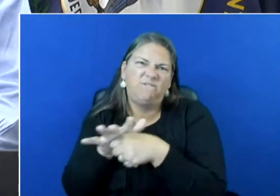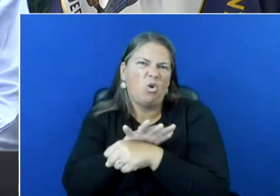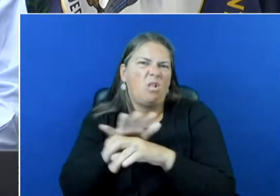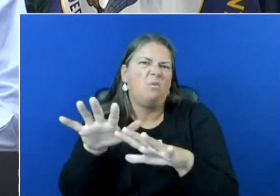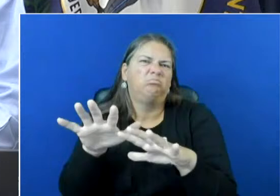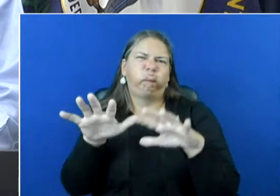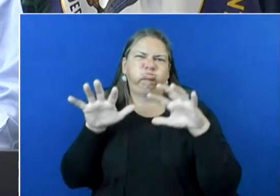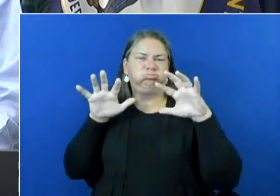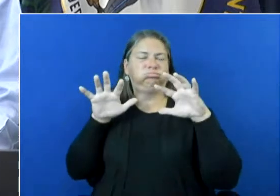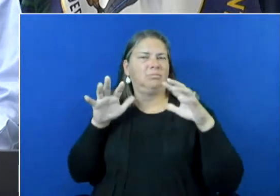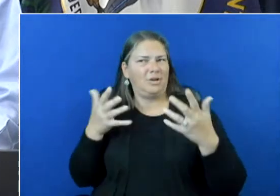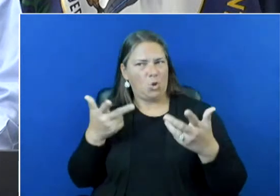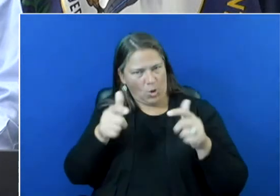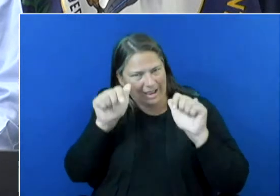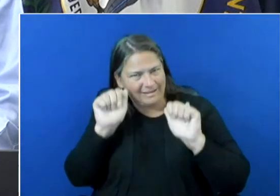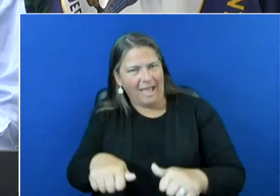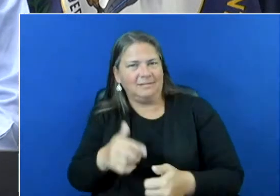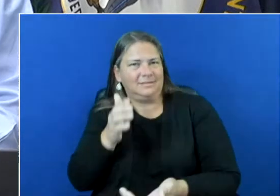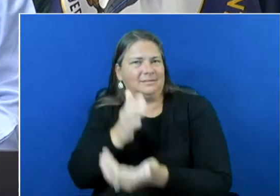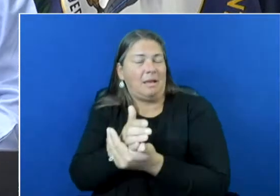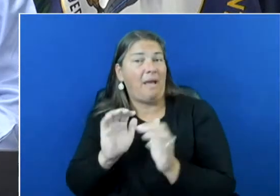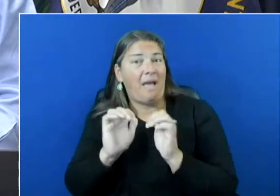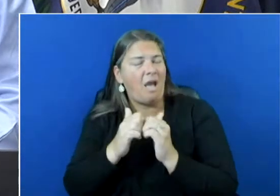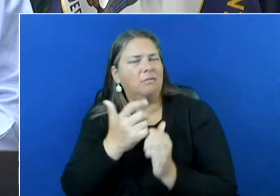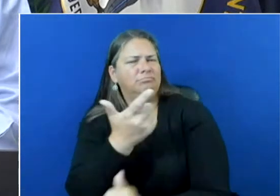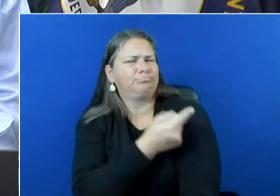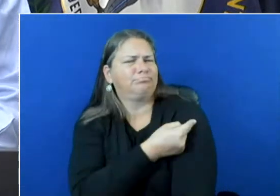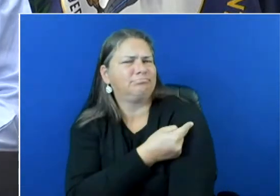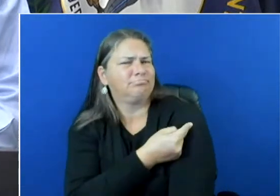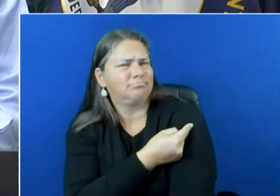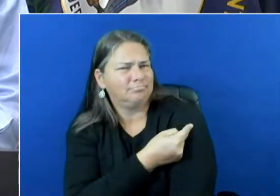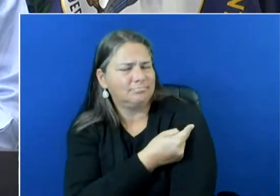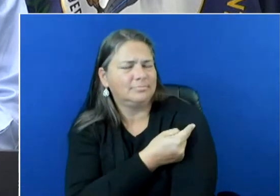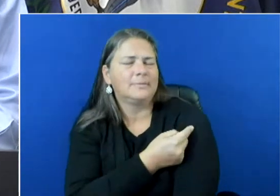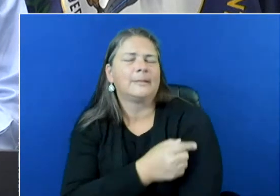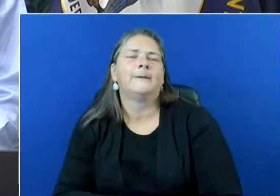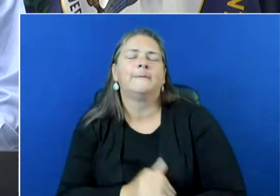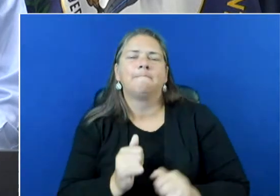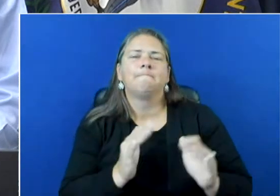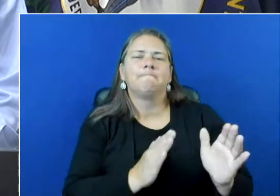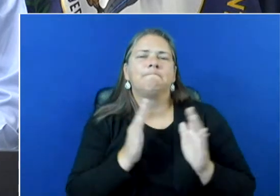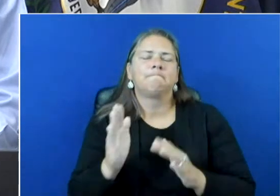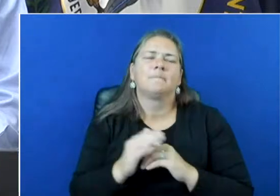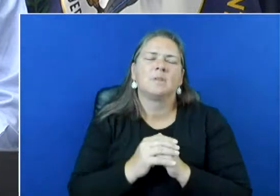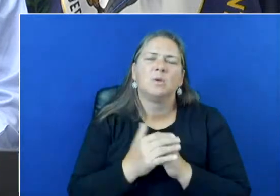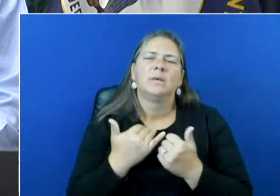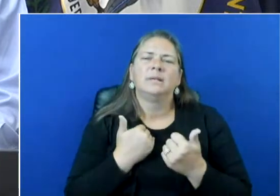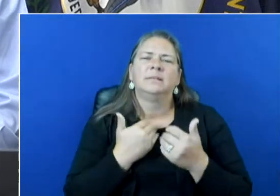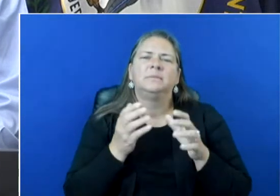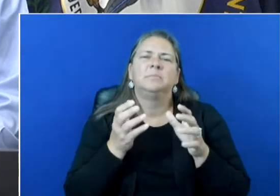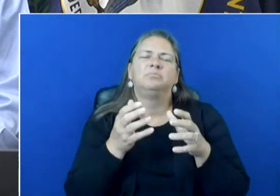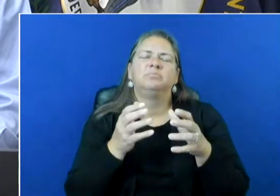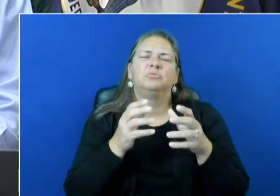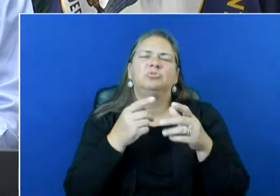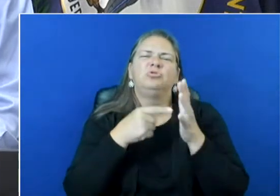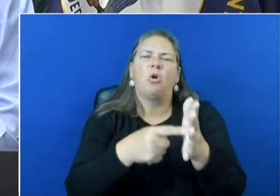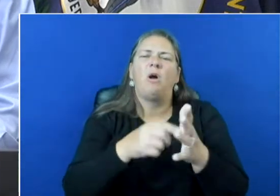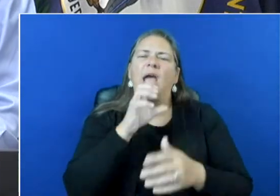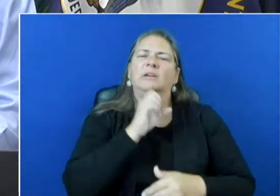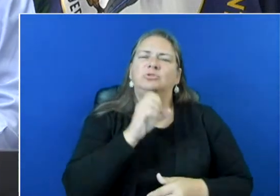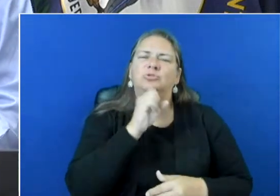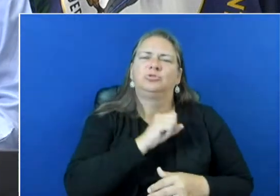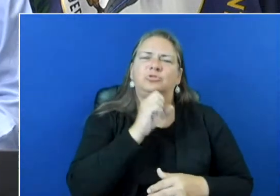So let's go through ages, which we have done. We've tried to talk about